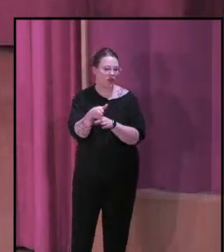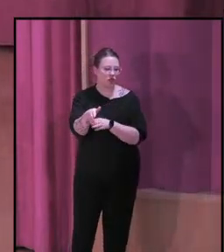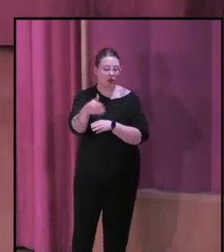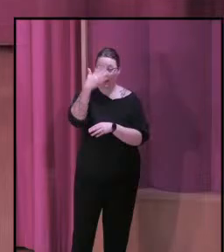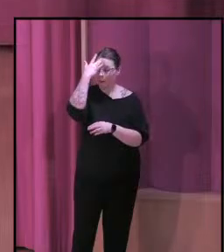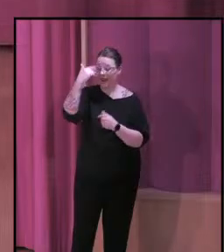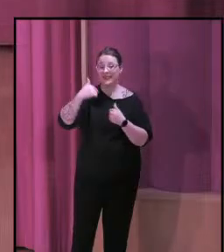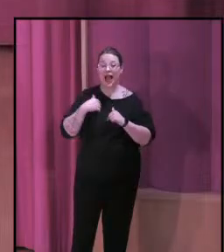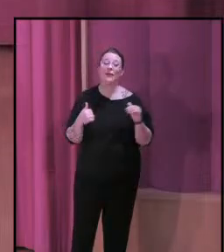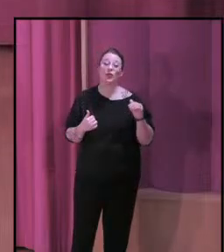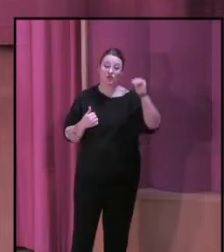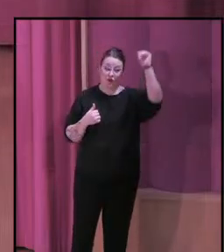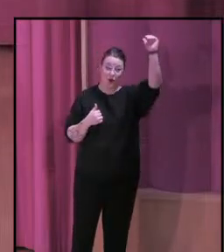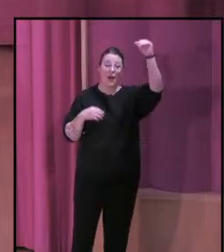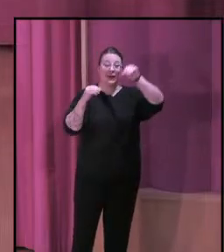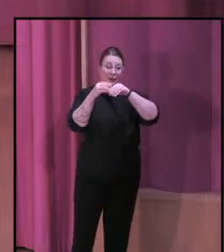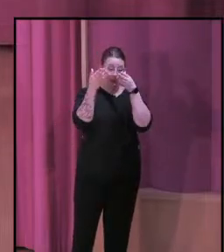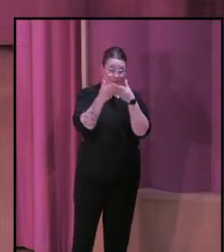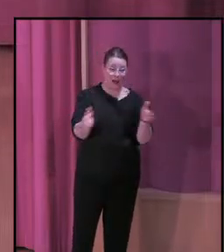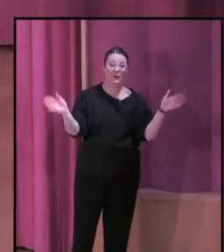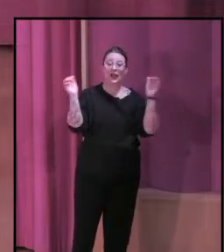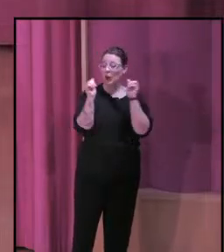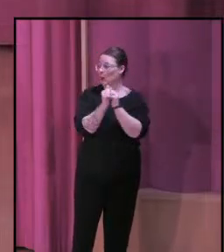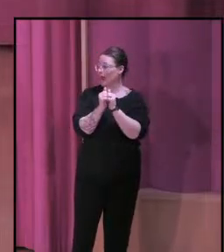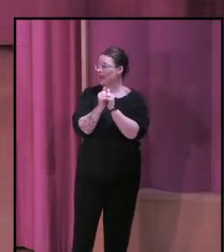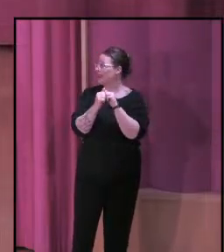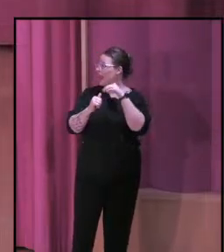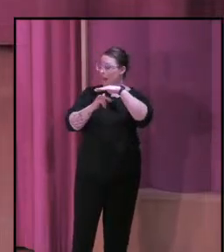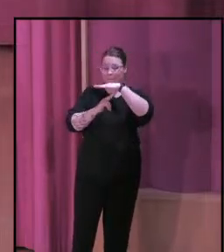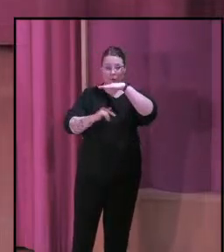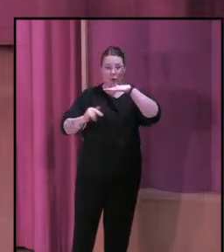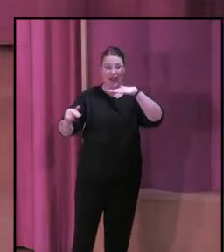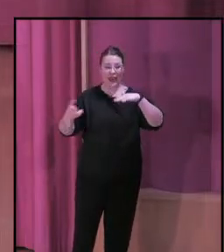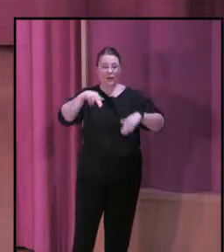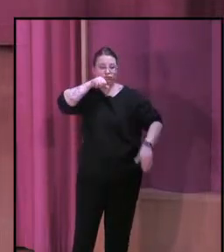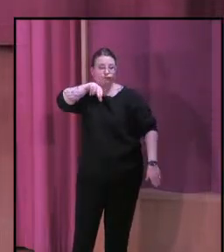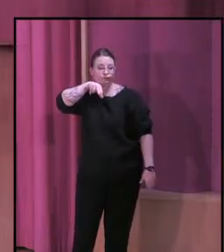I'm the grown man in public with a Little Mermaid party horn in his mouth.